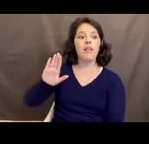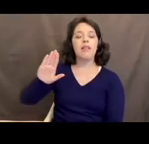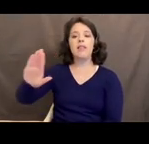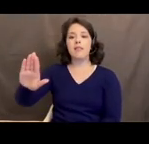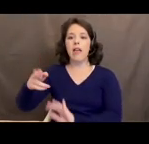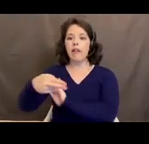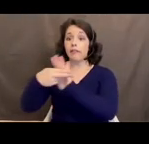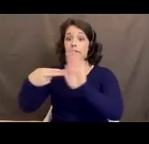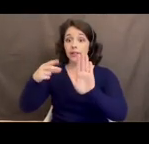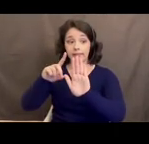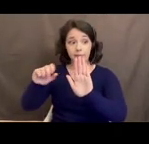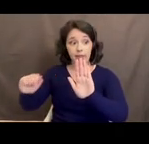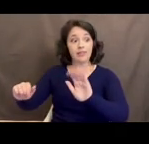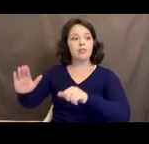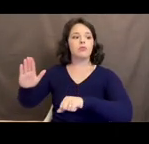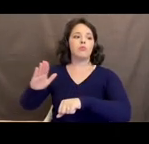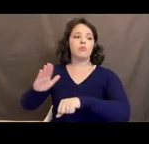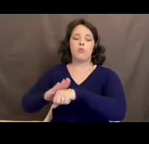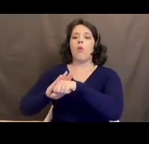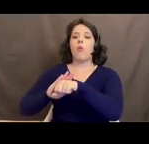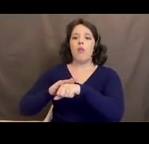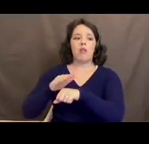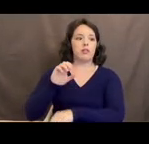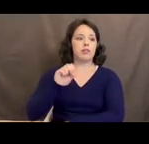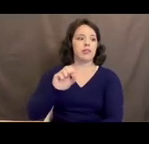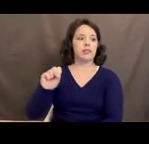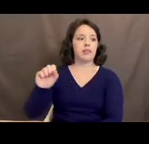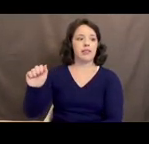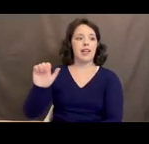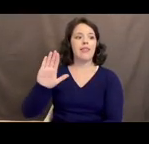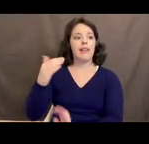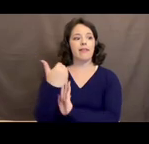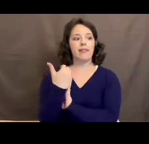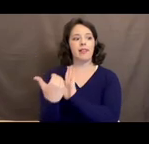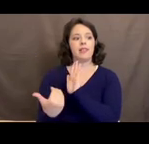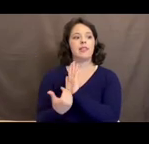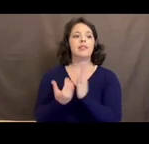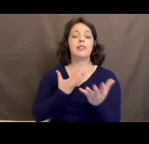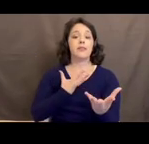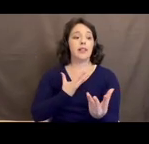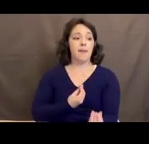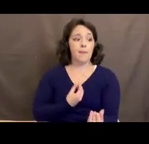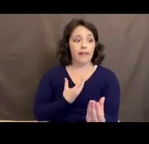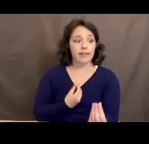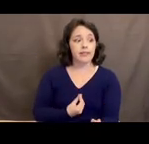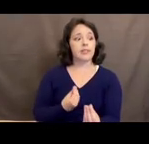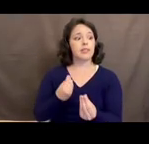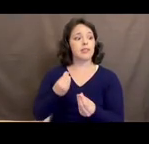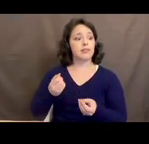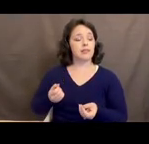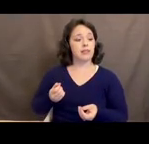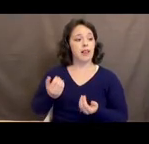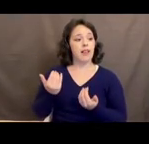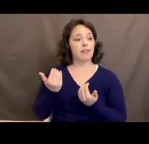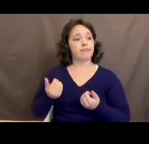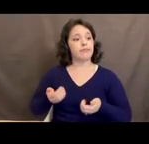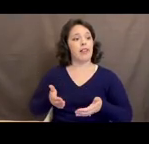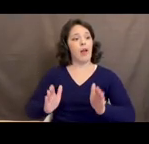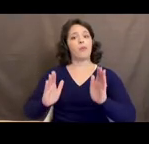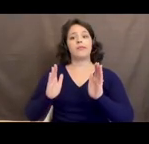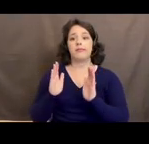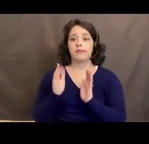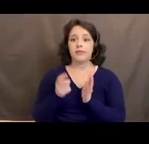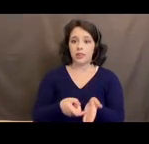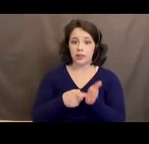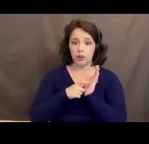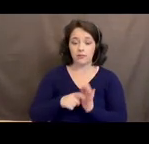conditions. So again, one of these three things plus the age of disability's onset, and you could be on aid,